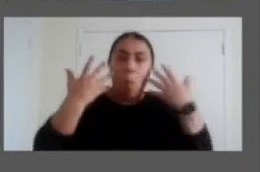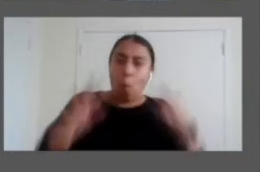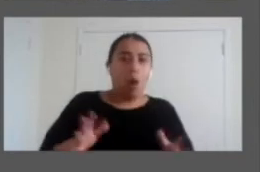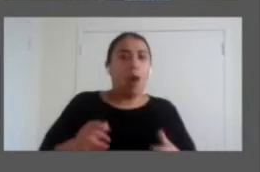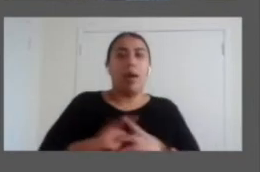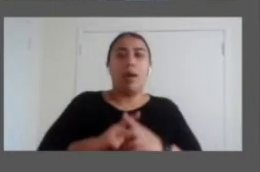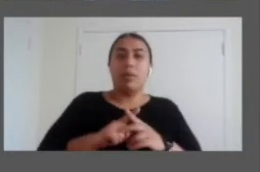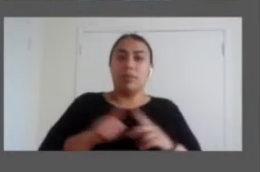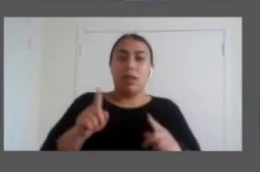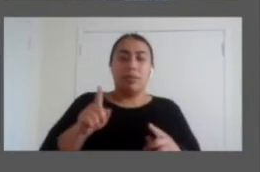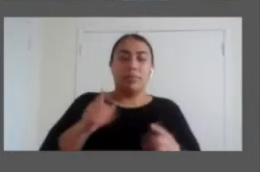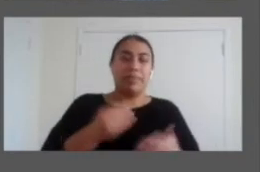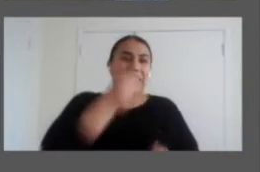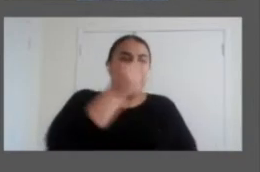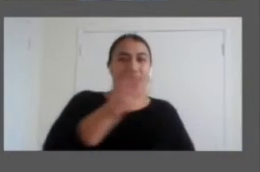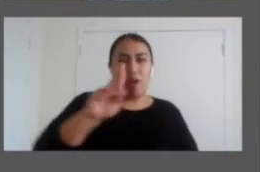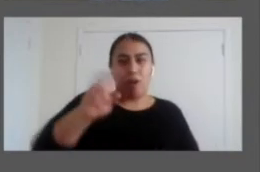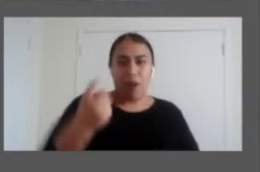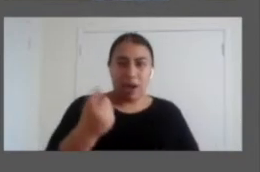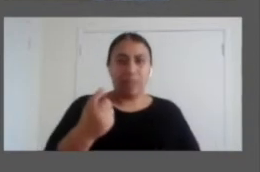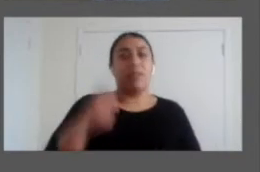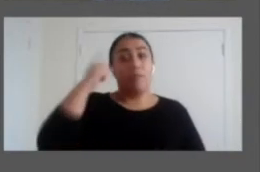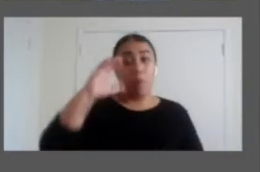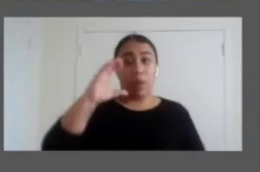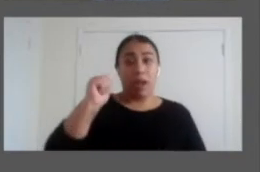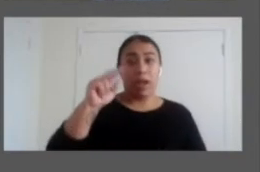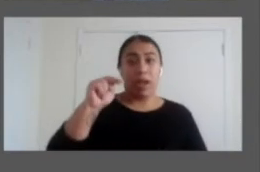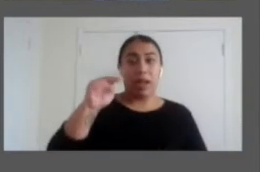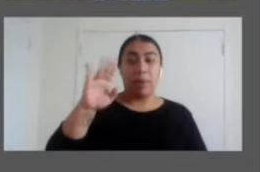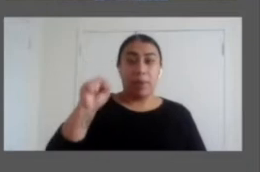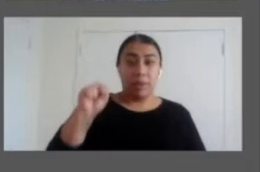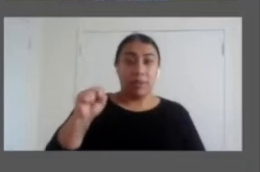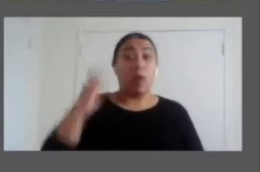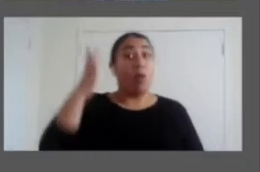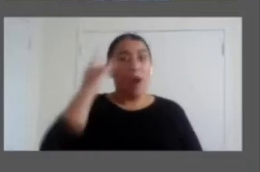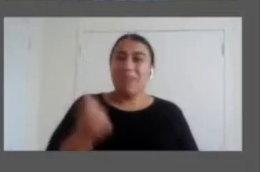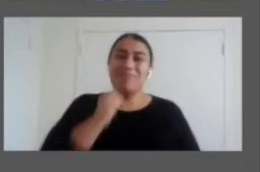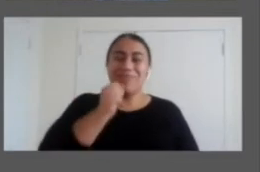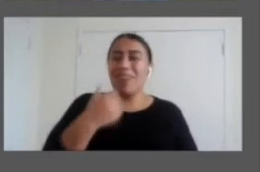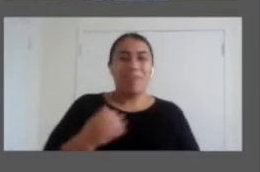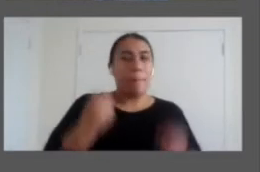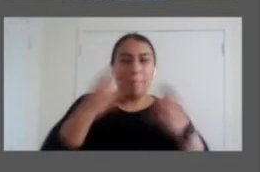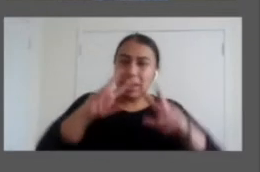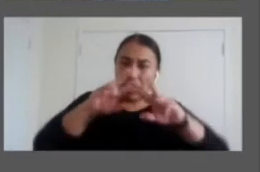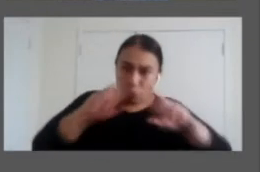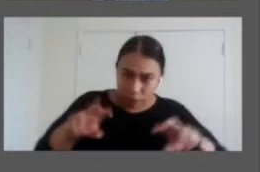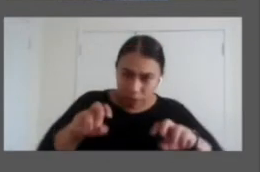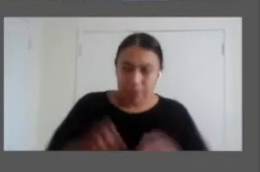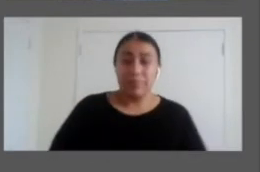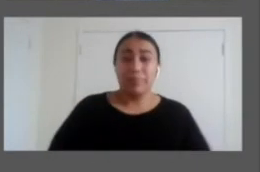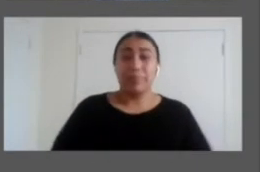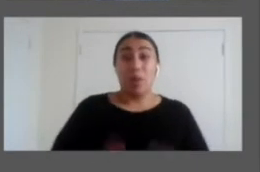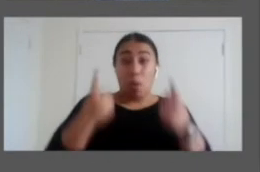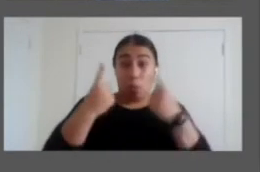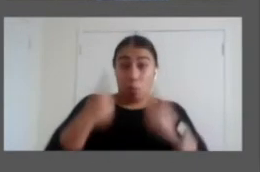clinical research and studies on the medicine. Starting with just one prescribing physician, Brian collaborated with the University of